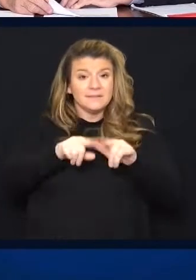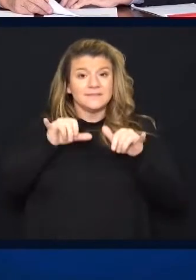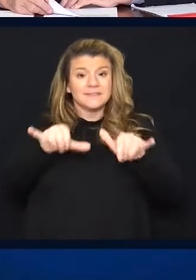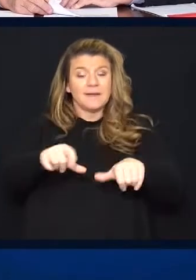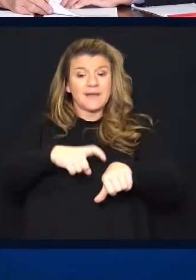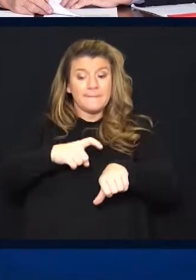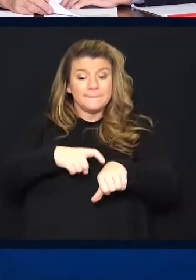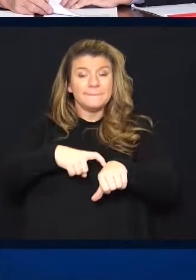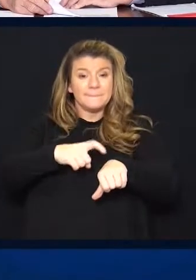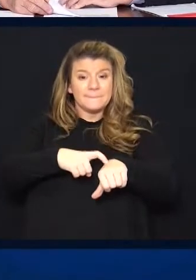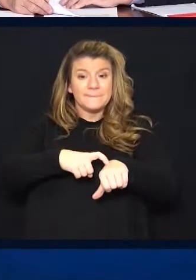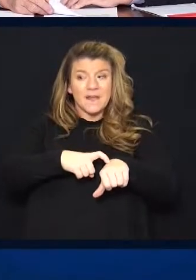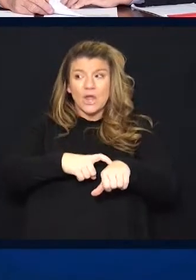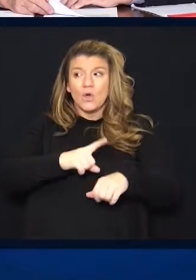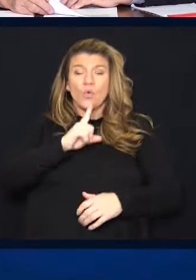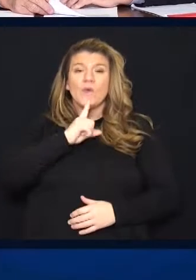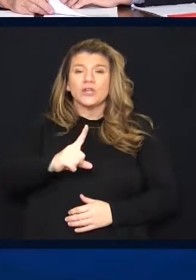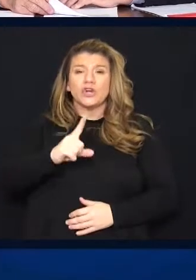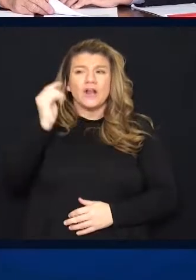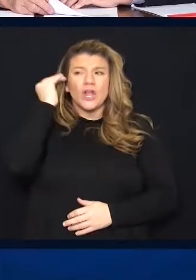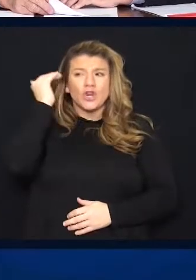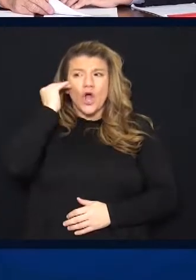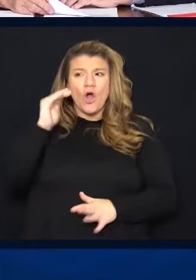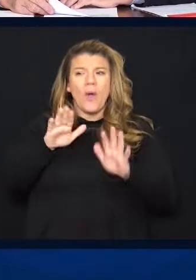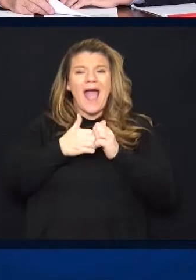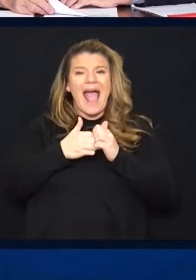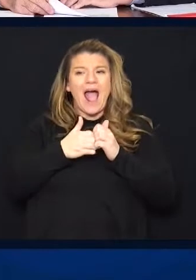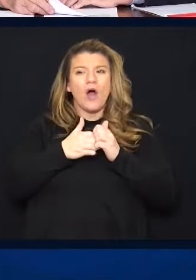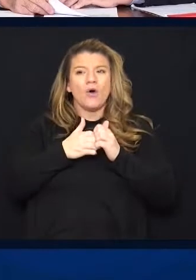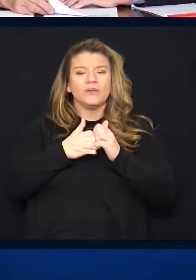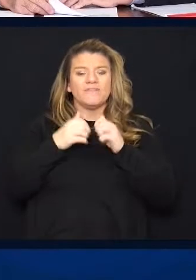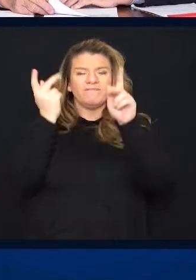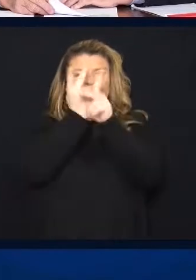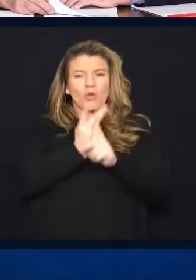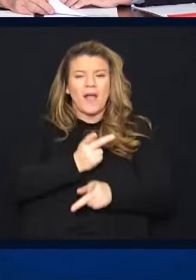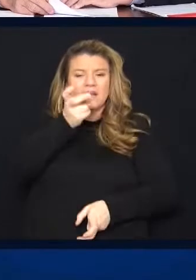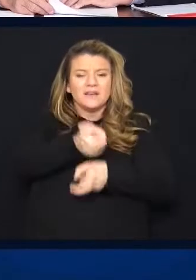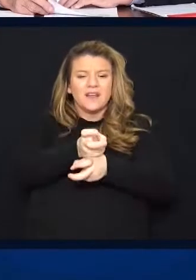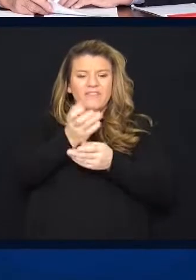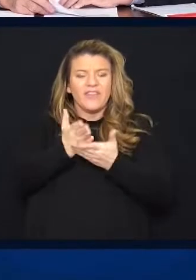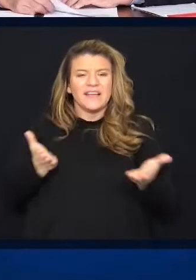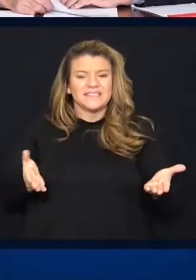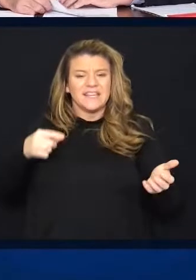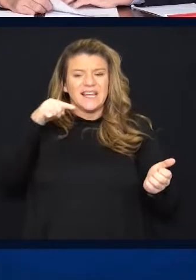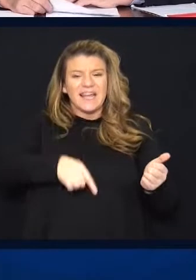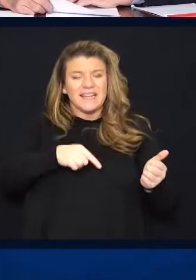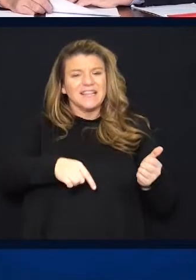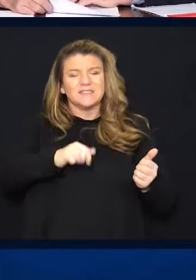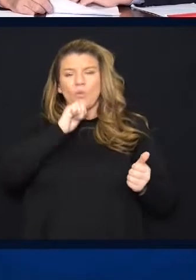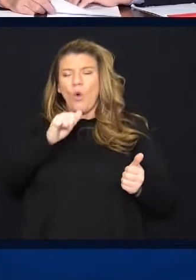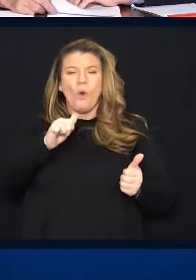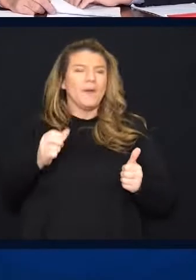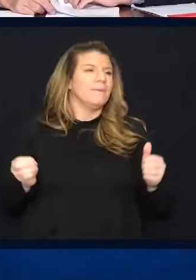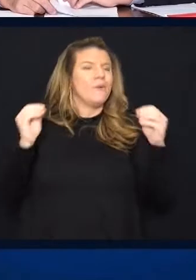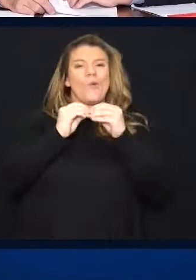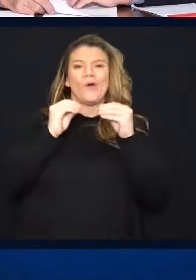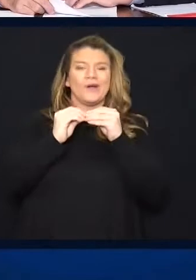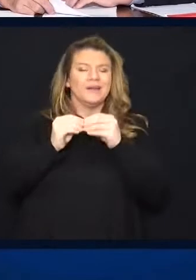time, we surely know how to deal with tough things, and this surely won't be anything more than just